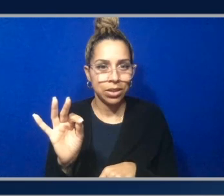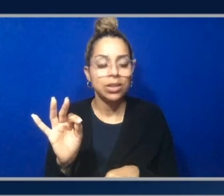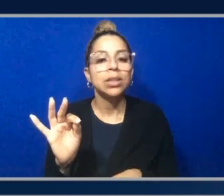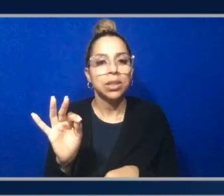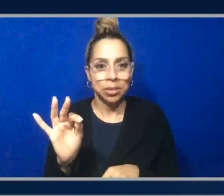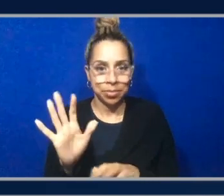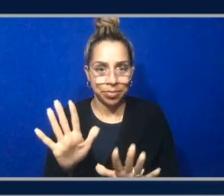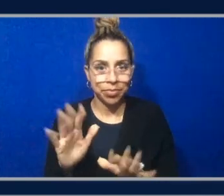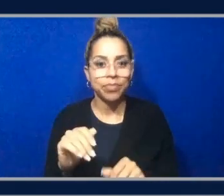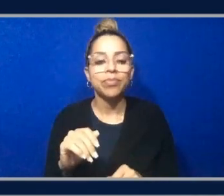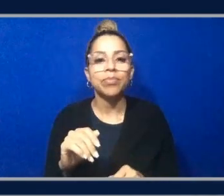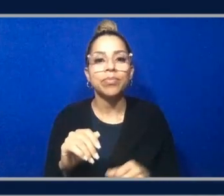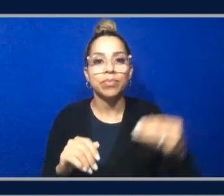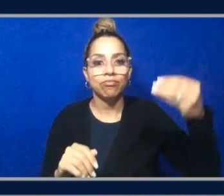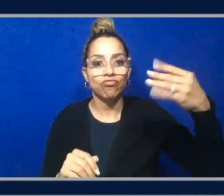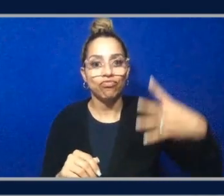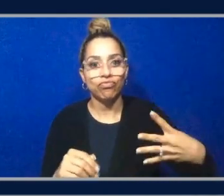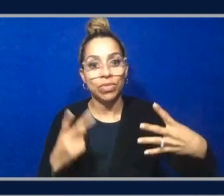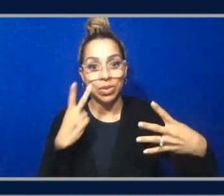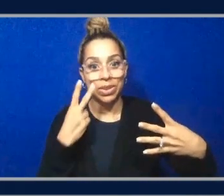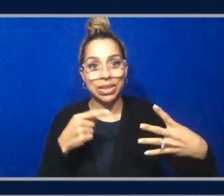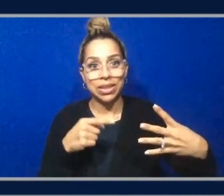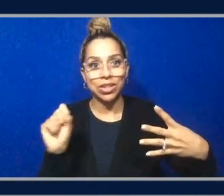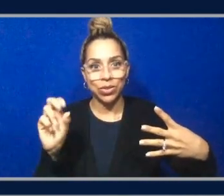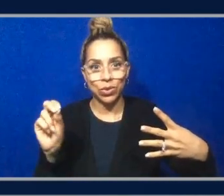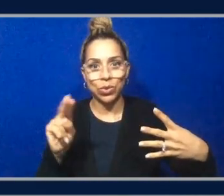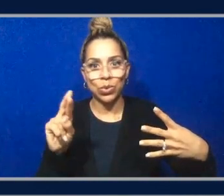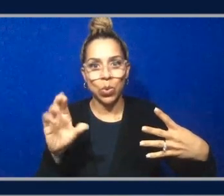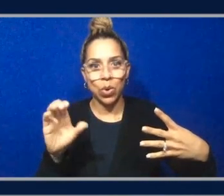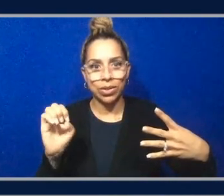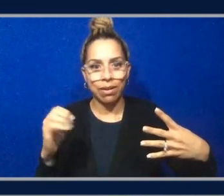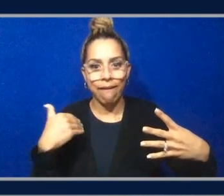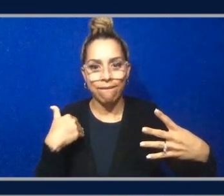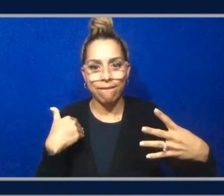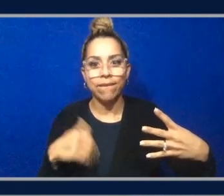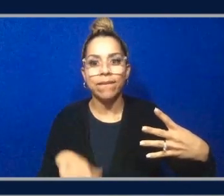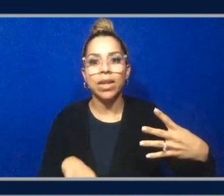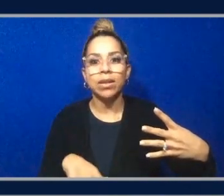here it's in the source. For example, action handler here,